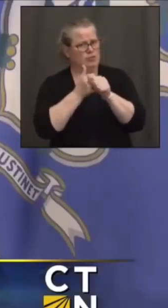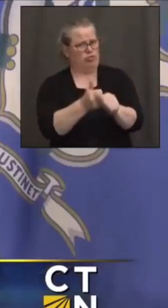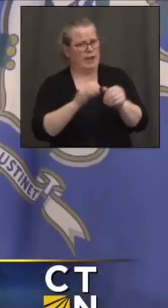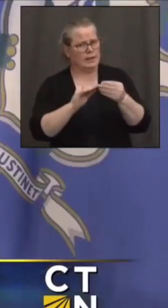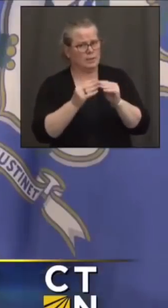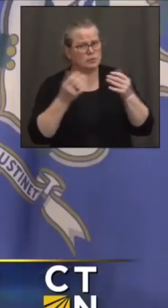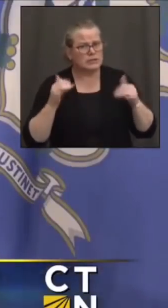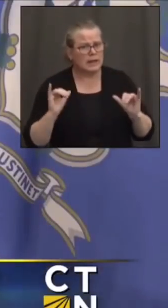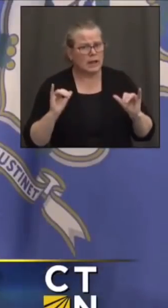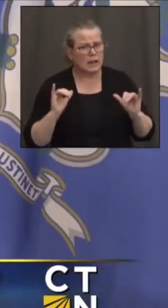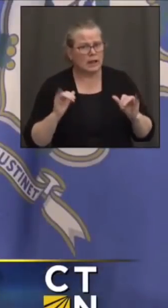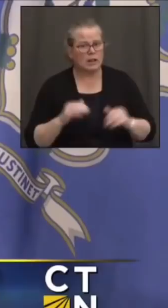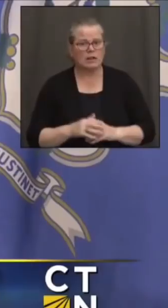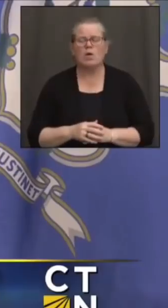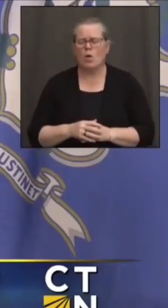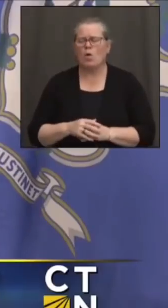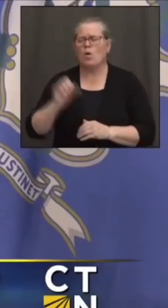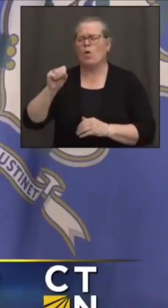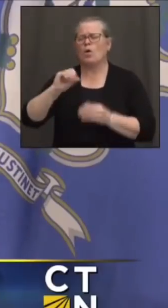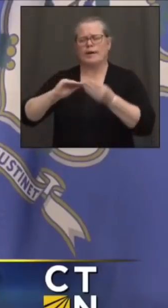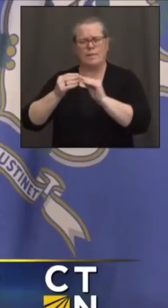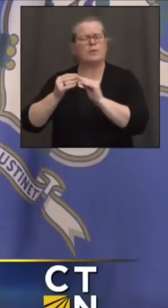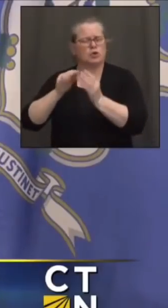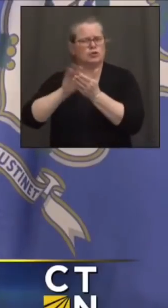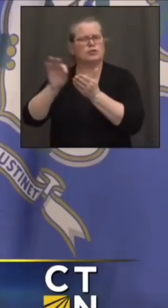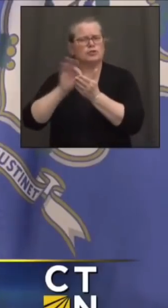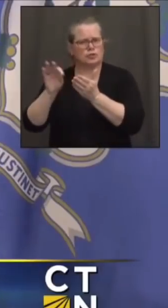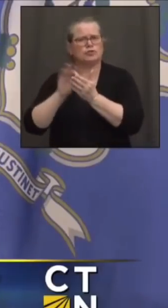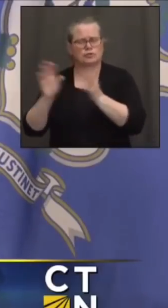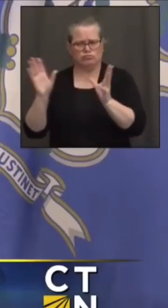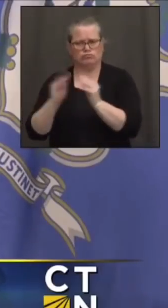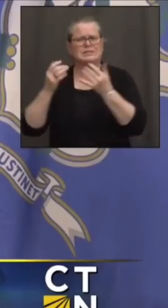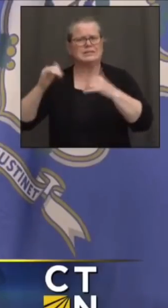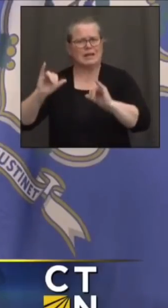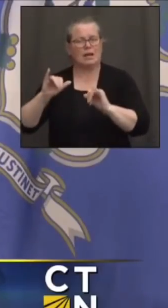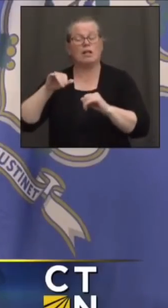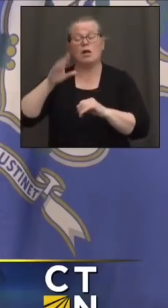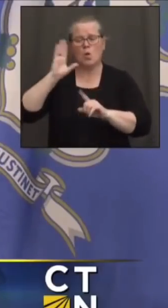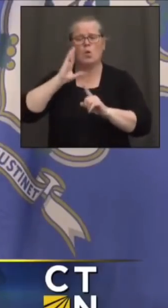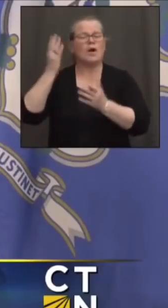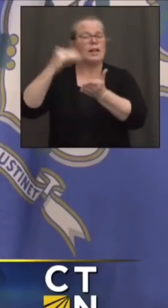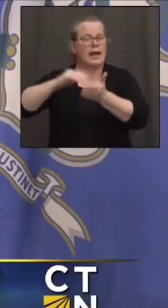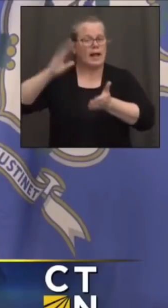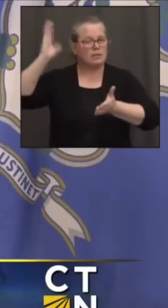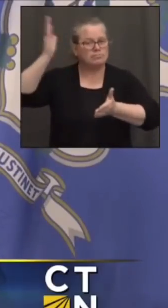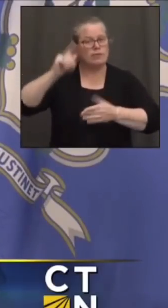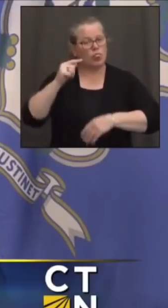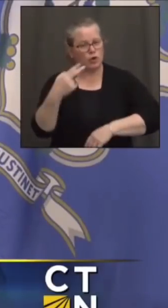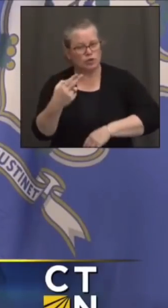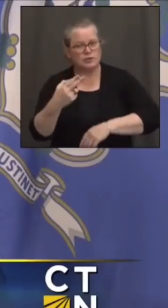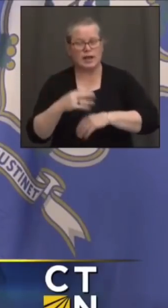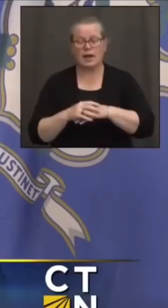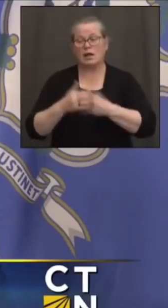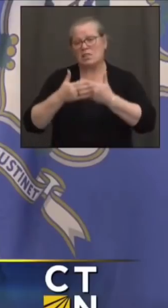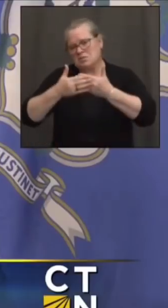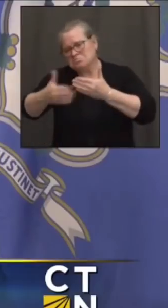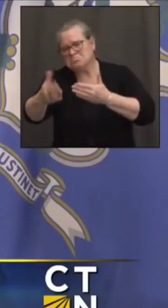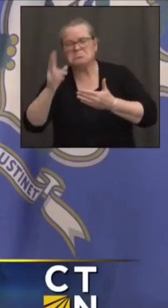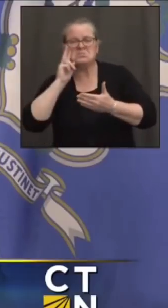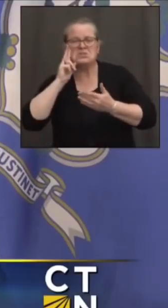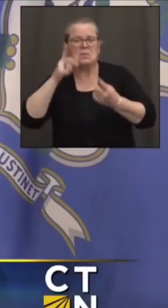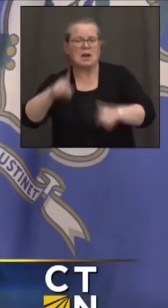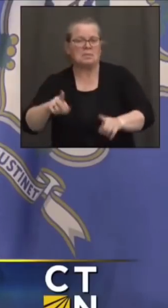Obviously, we're going to keep tracking the numbers. We're going to have a meeting on Thursday, then we'll see what it looks like for the weeks thereafter,